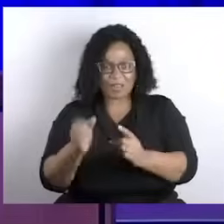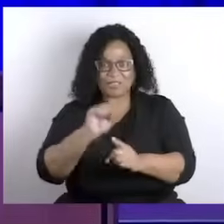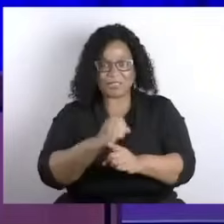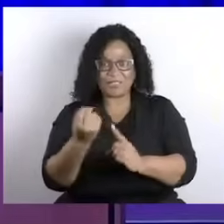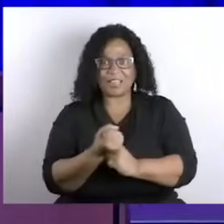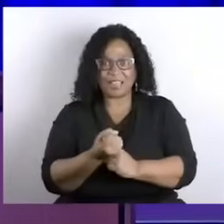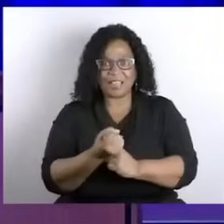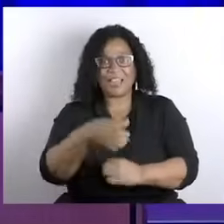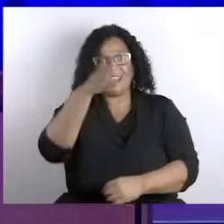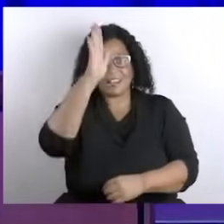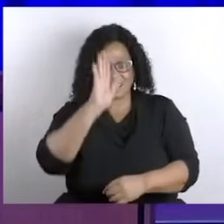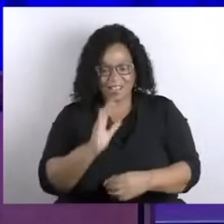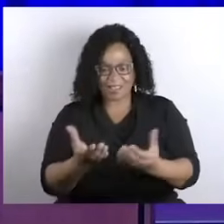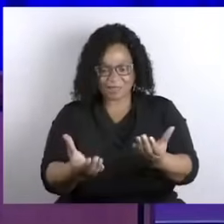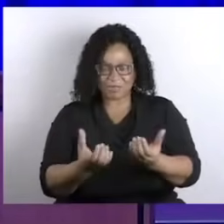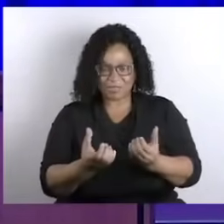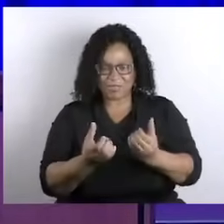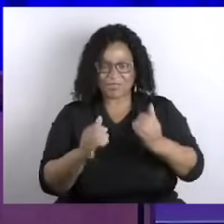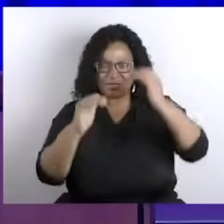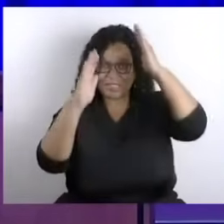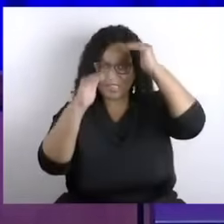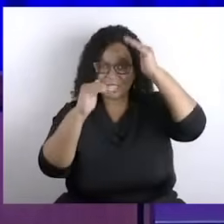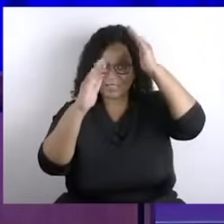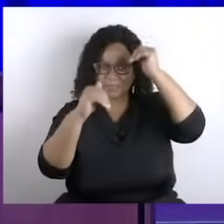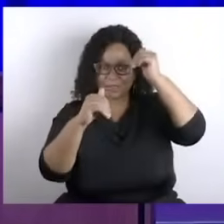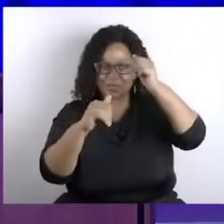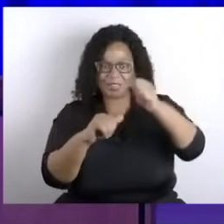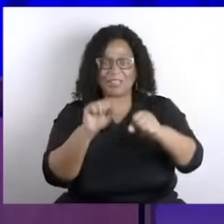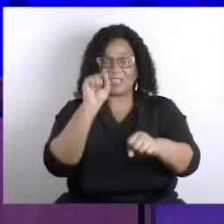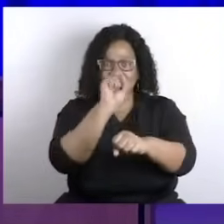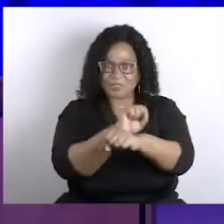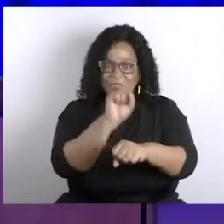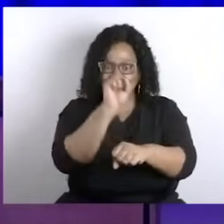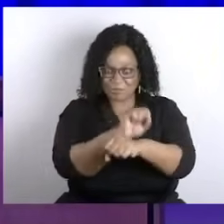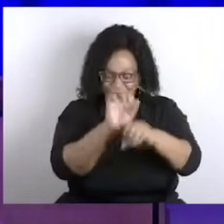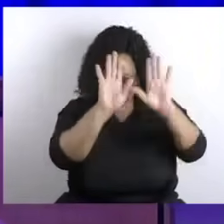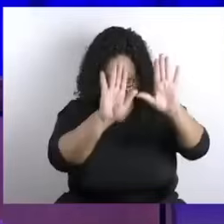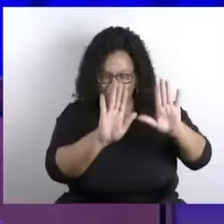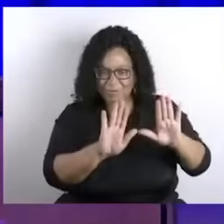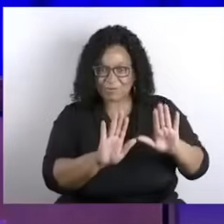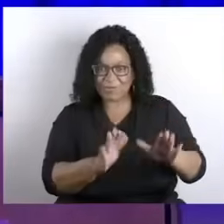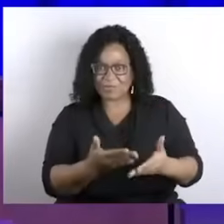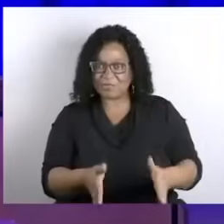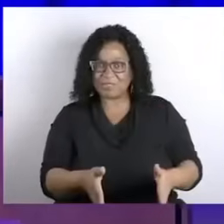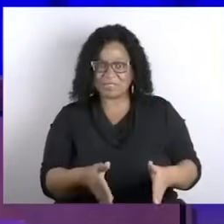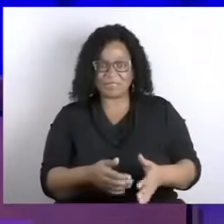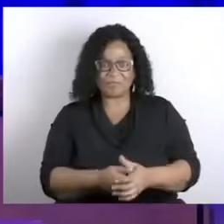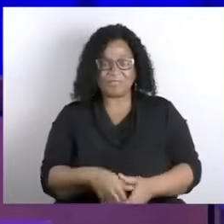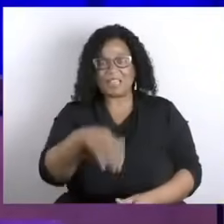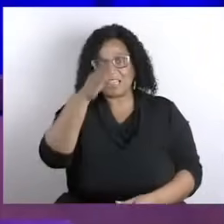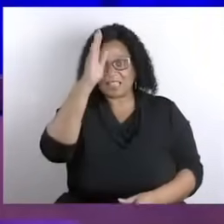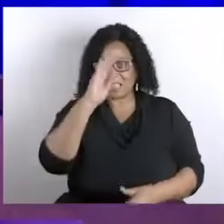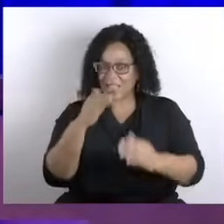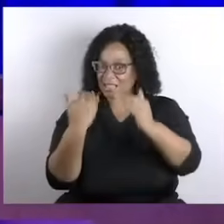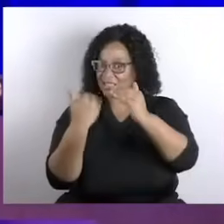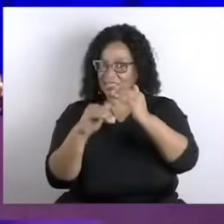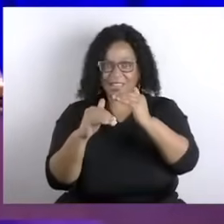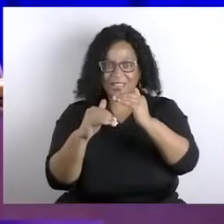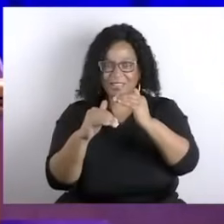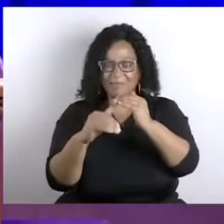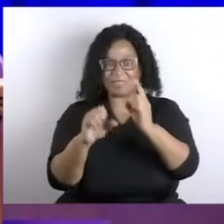to expect me to work a miracle in this situation. That God is not limited by